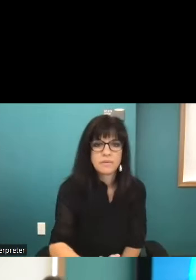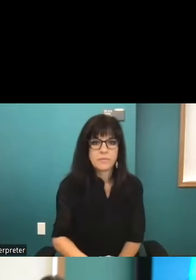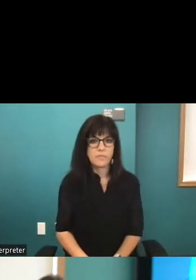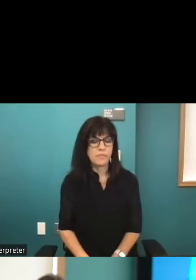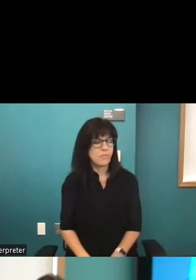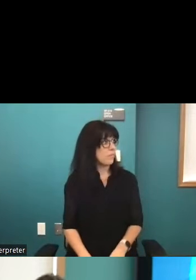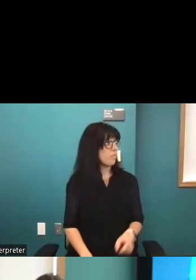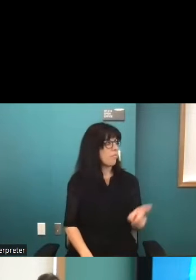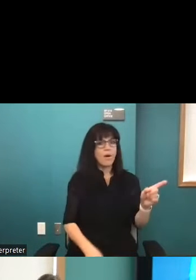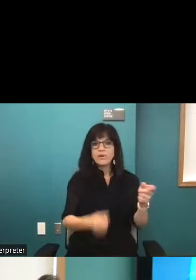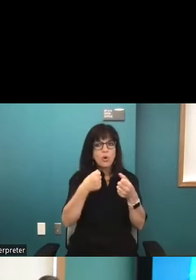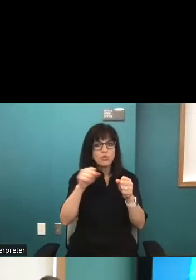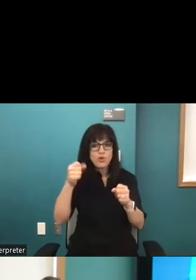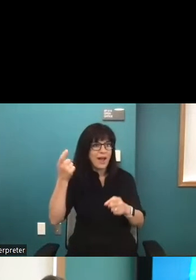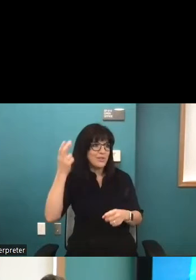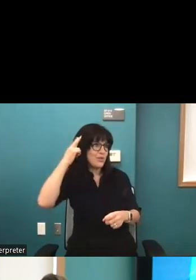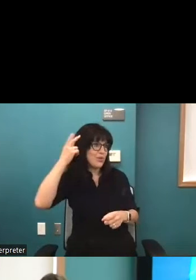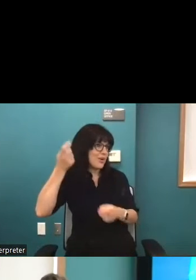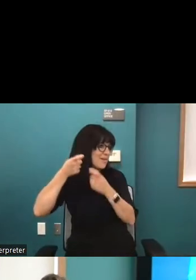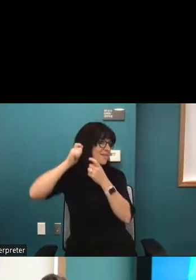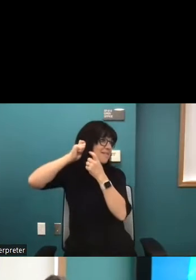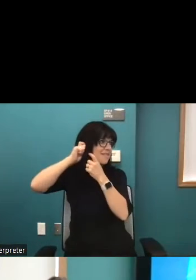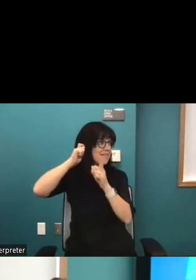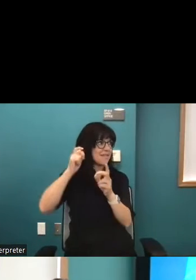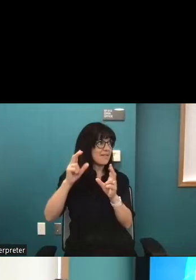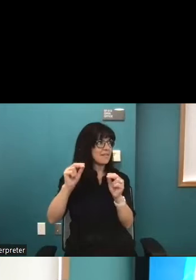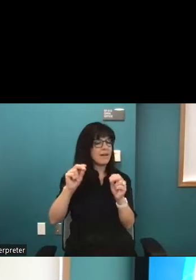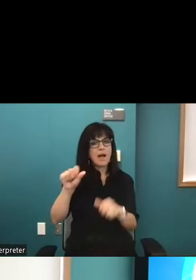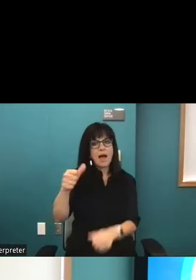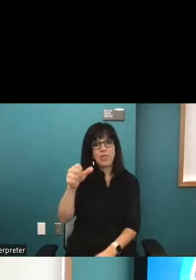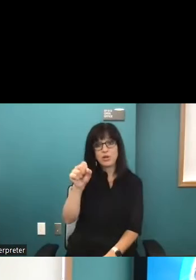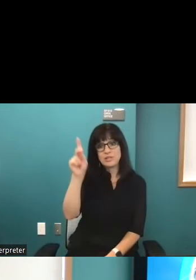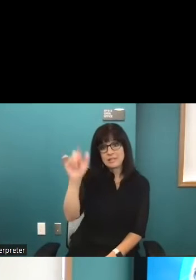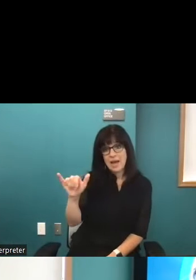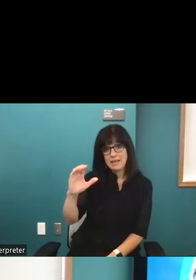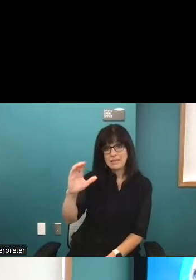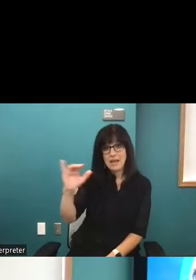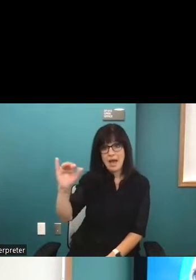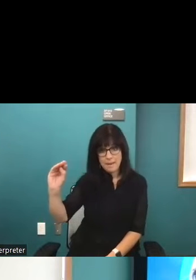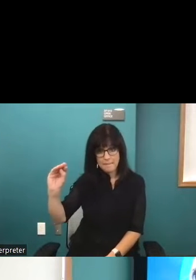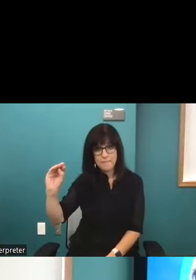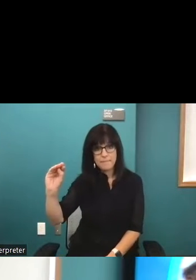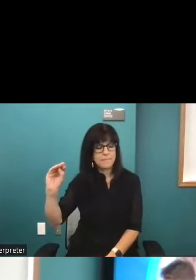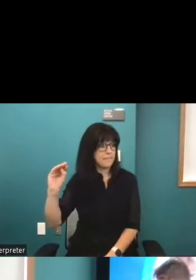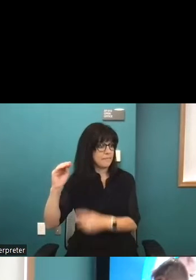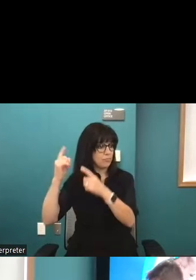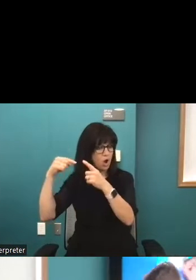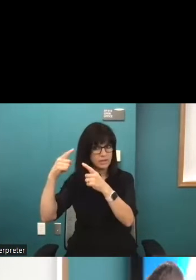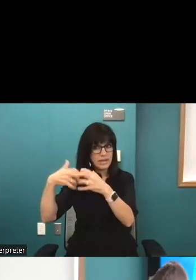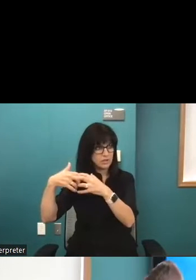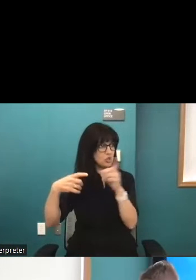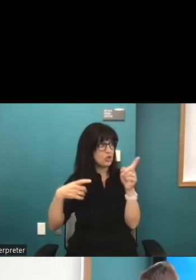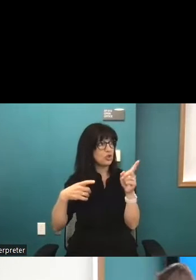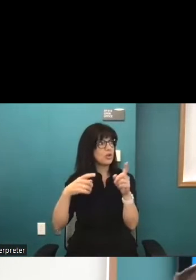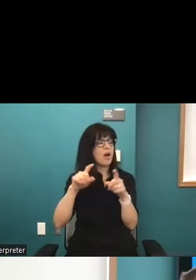try to put it in somebody's ear, guys. and then here's the Sky CIM processor. And then